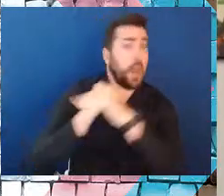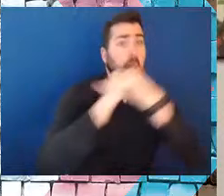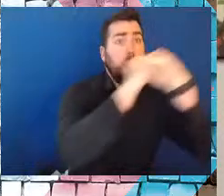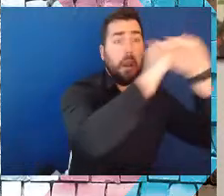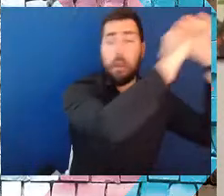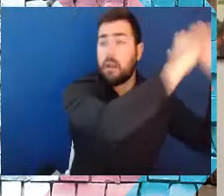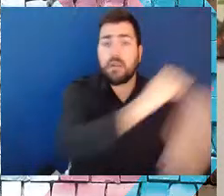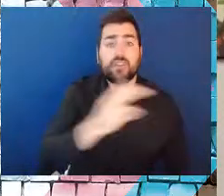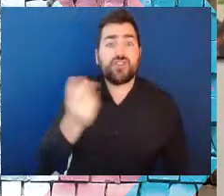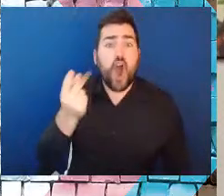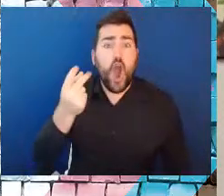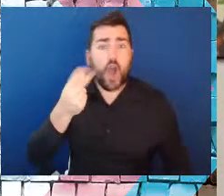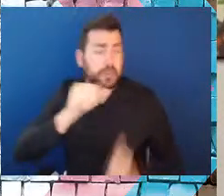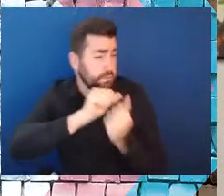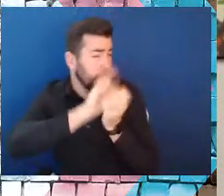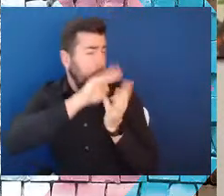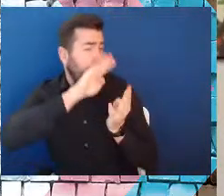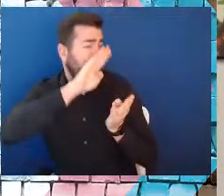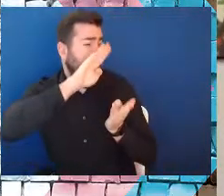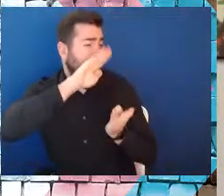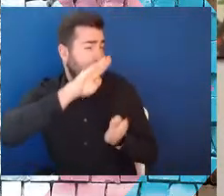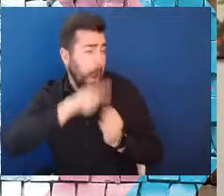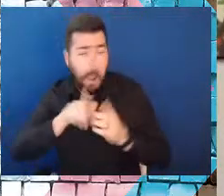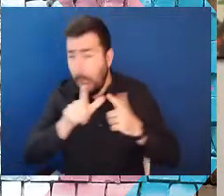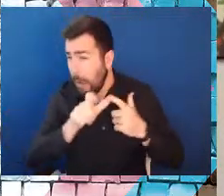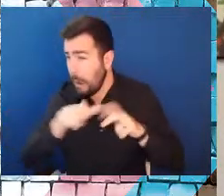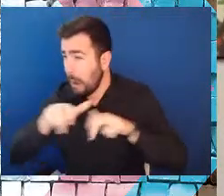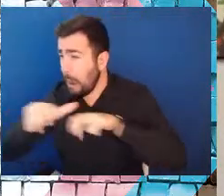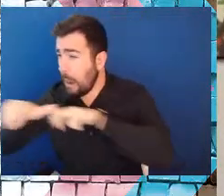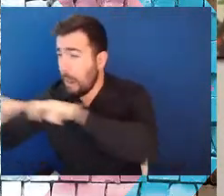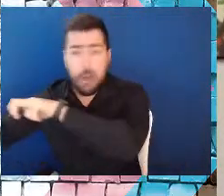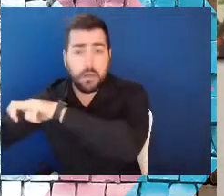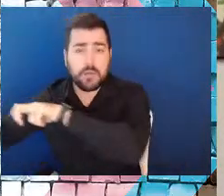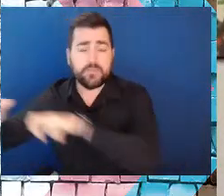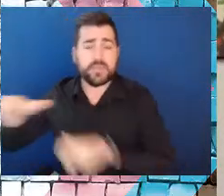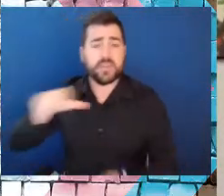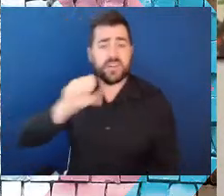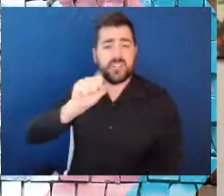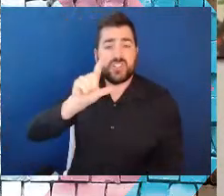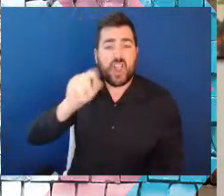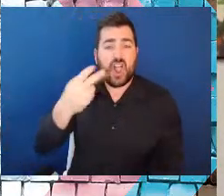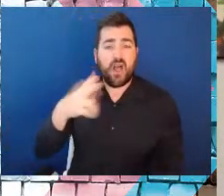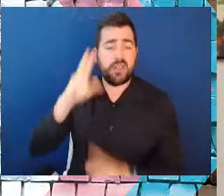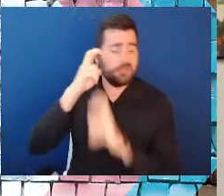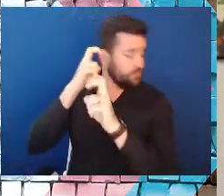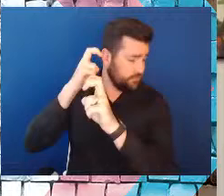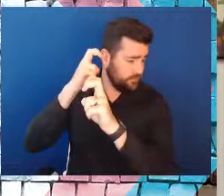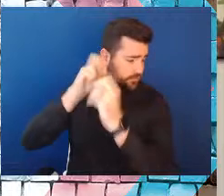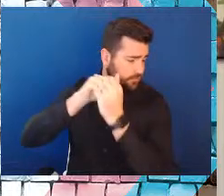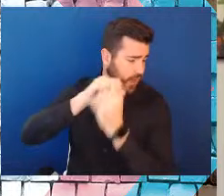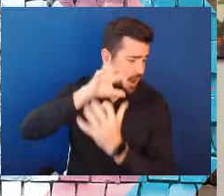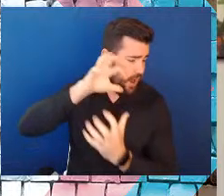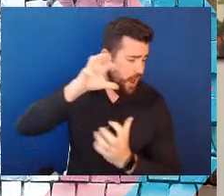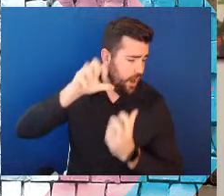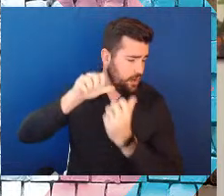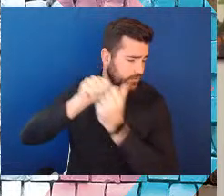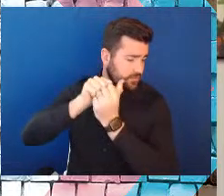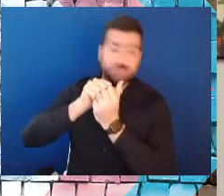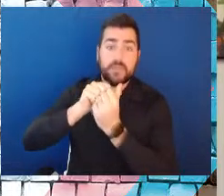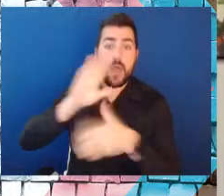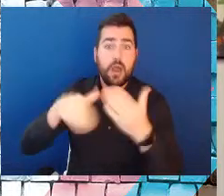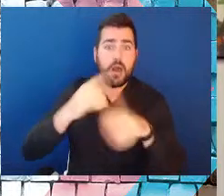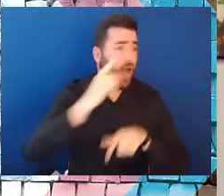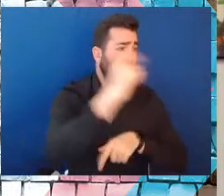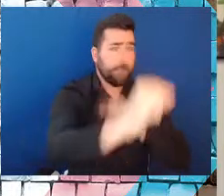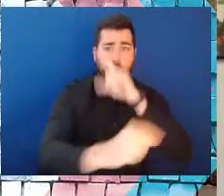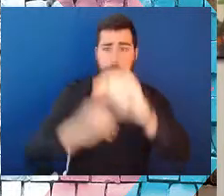went roo-hoo. And the sloth just went yawn. But anyway, they all ran away as fast as they could, albeit the sloth can't